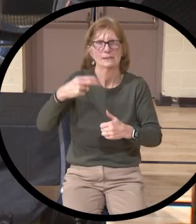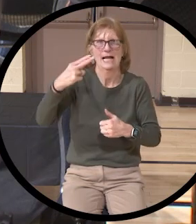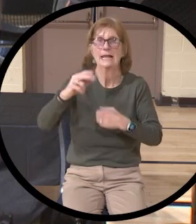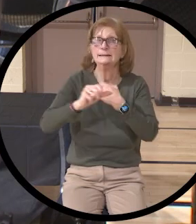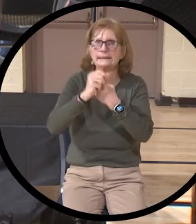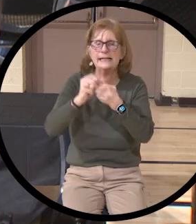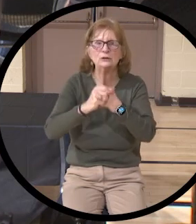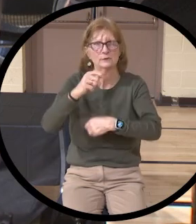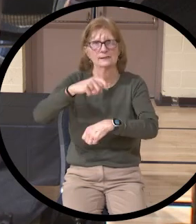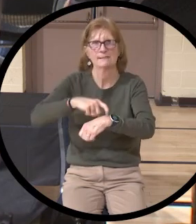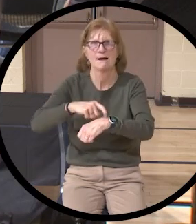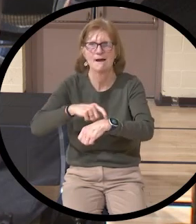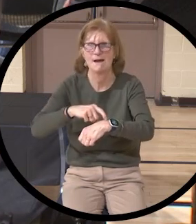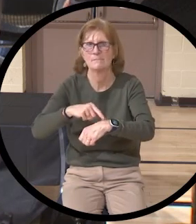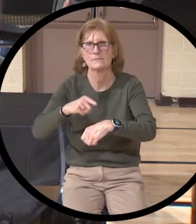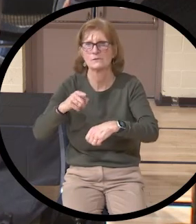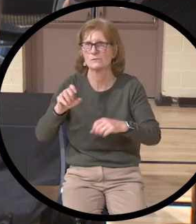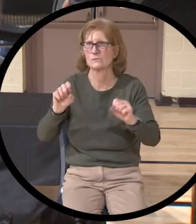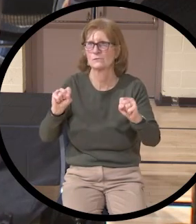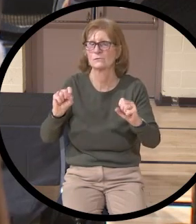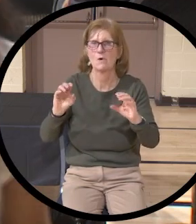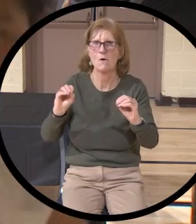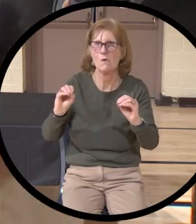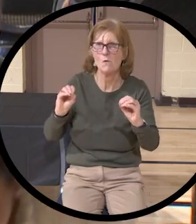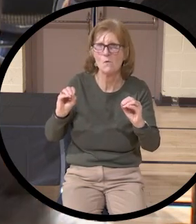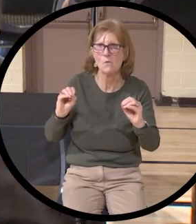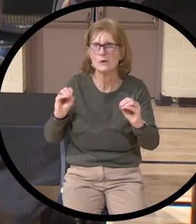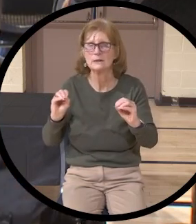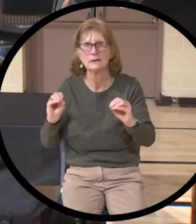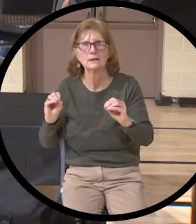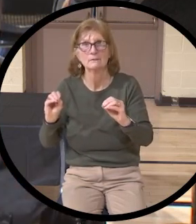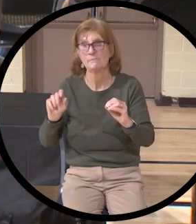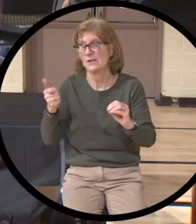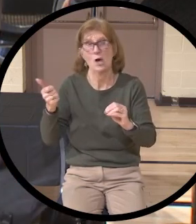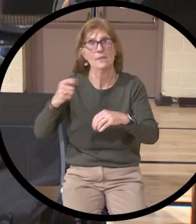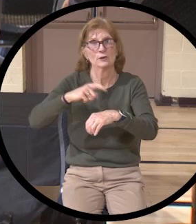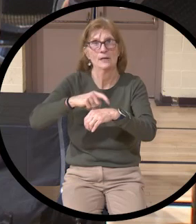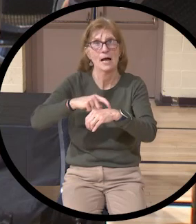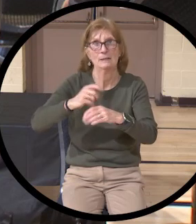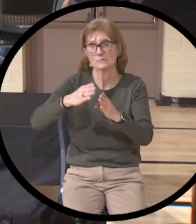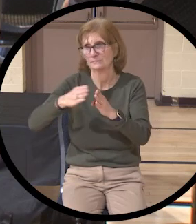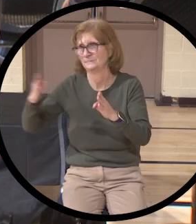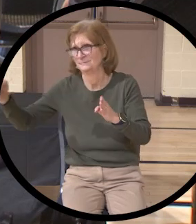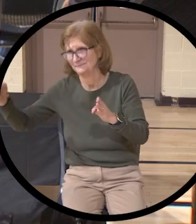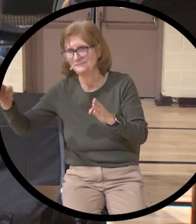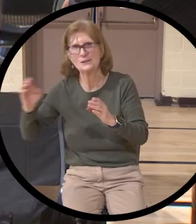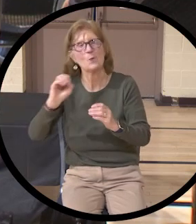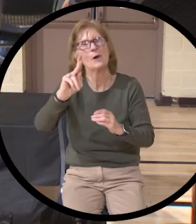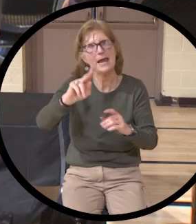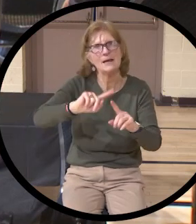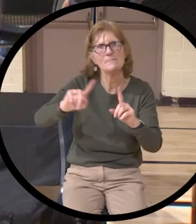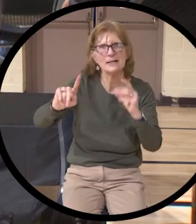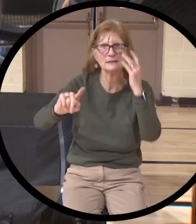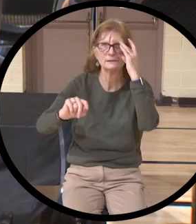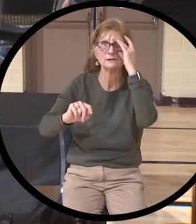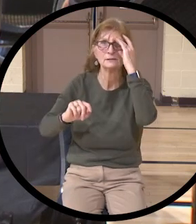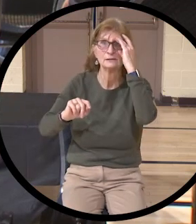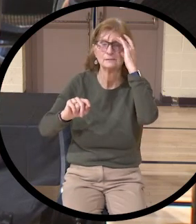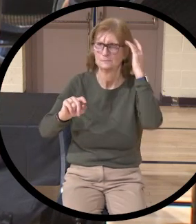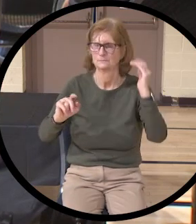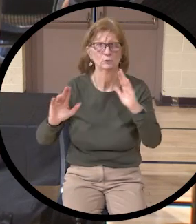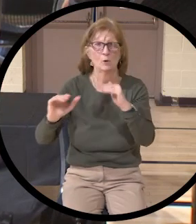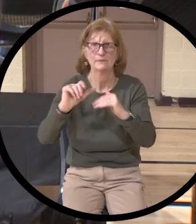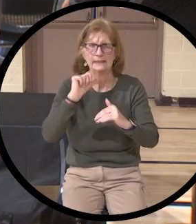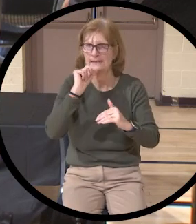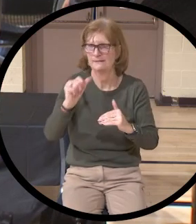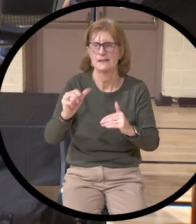just using something there that doesn't diminish the need for local residents to park, so it's right there, but at the same time doesn't create an excuse for like